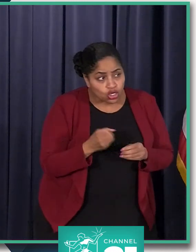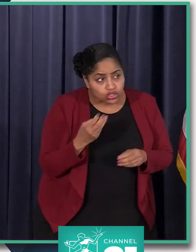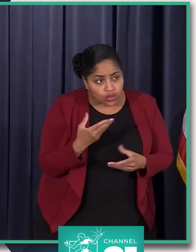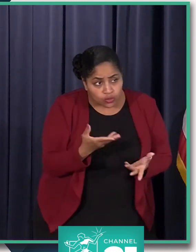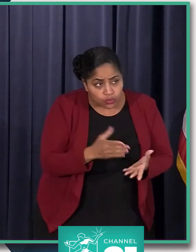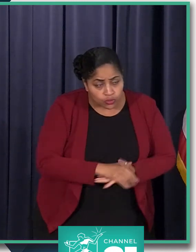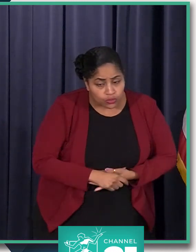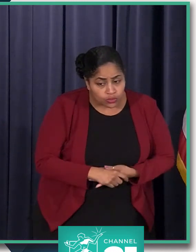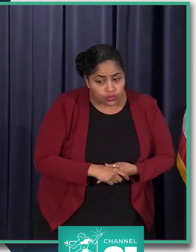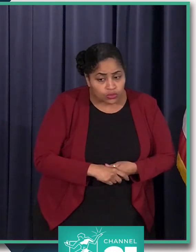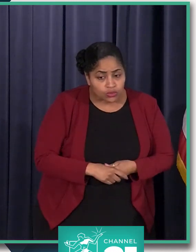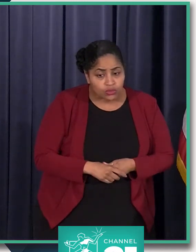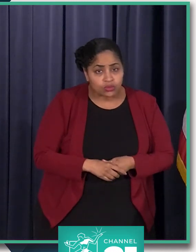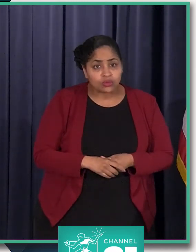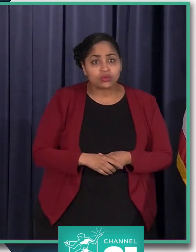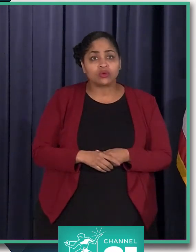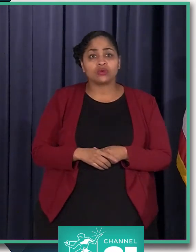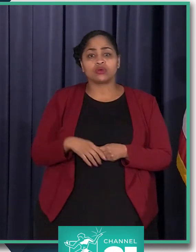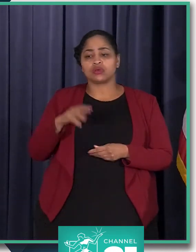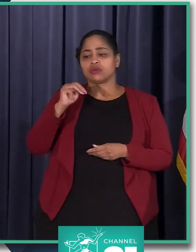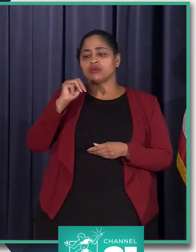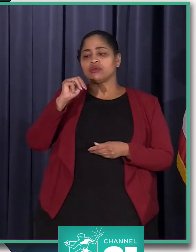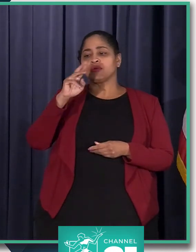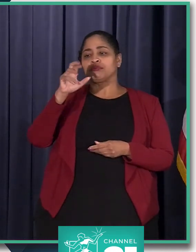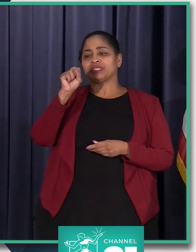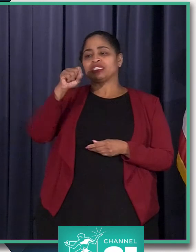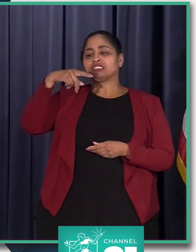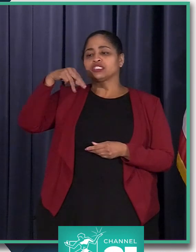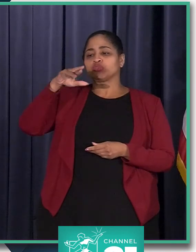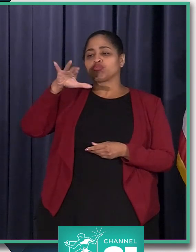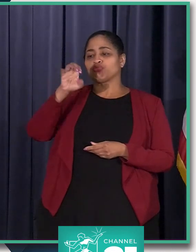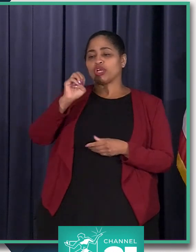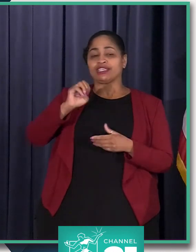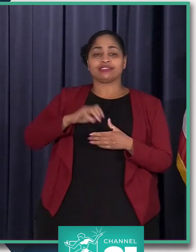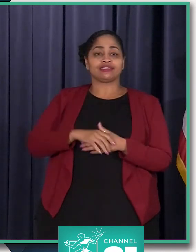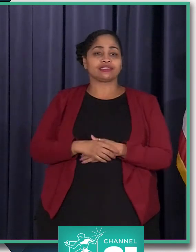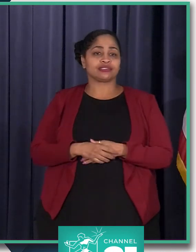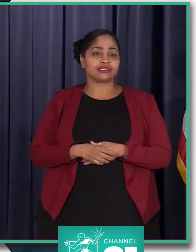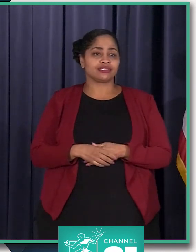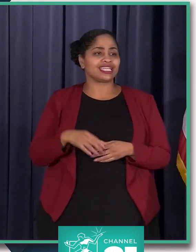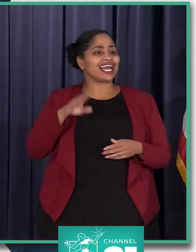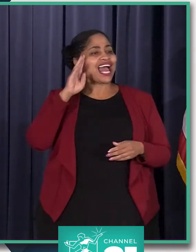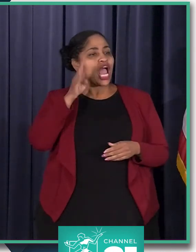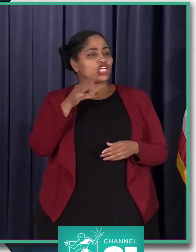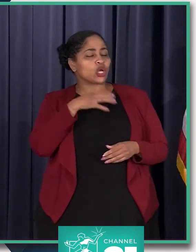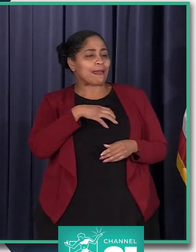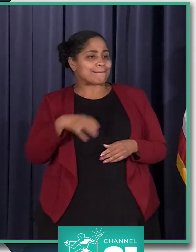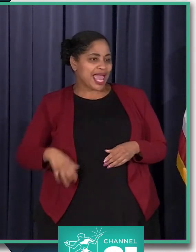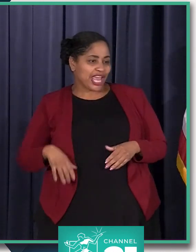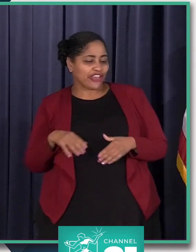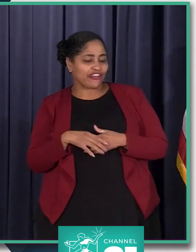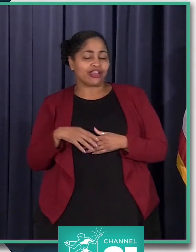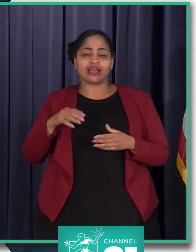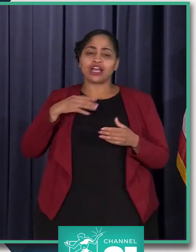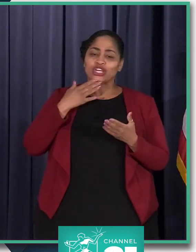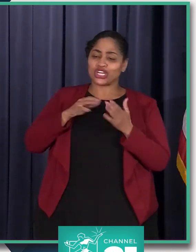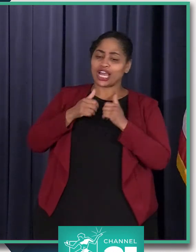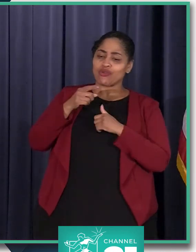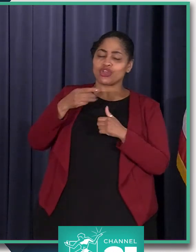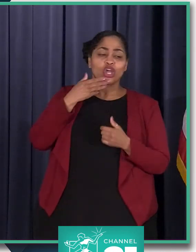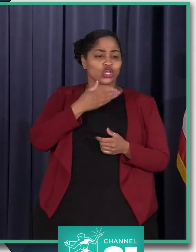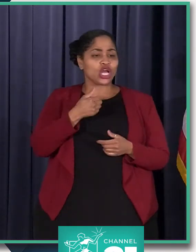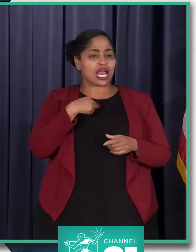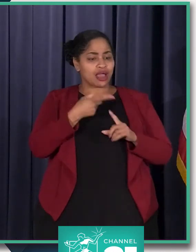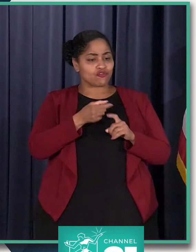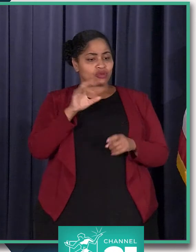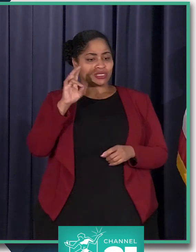who's up? Next is Mrs. Price. Mrs. Price, you are up. How you doing, Mayor? Good. How are you? Good.